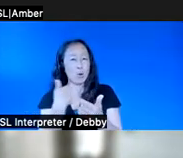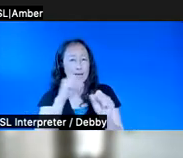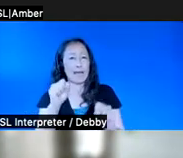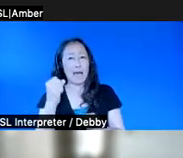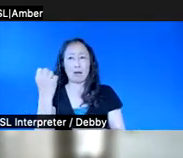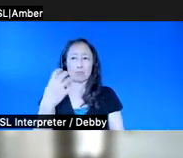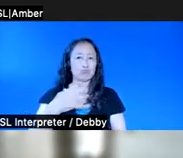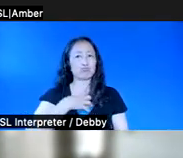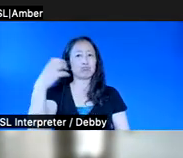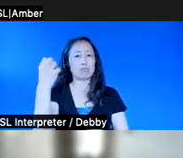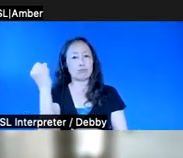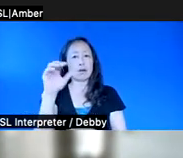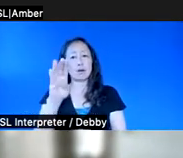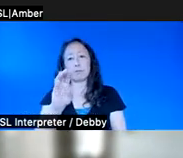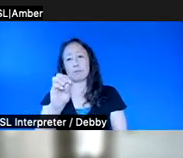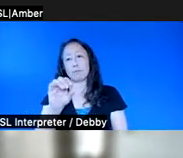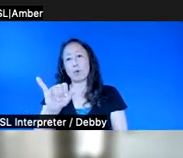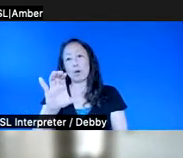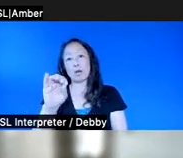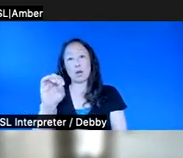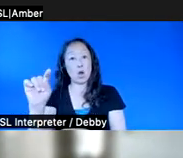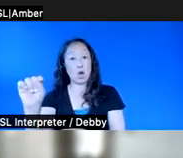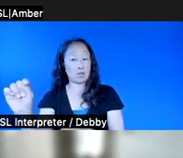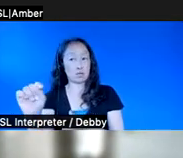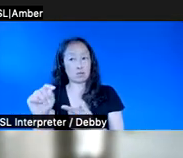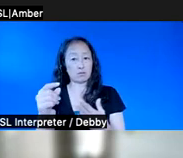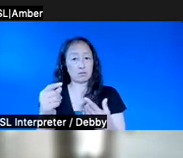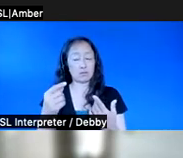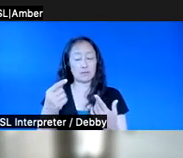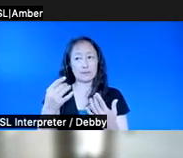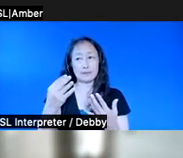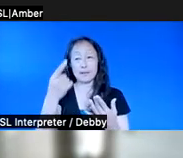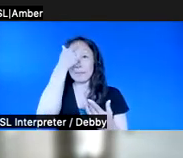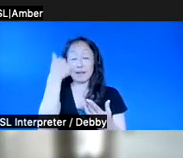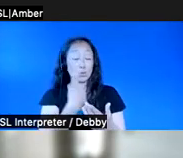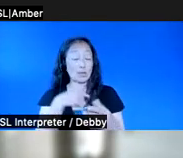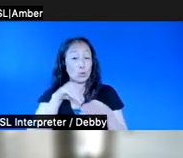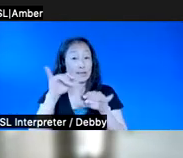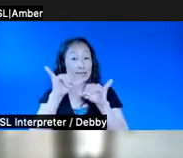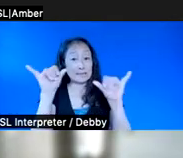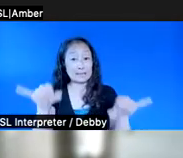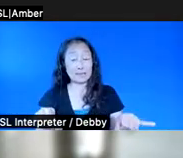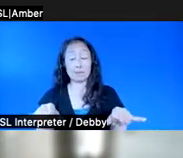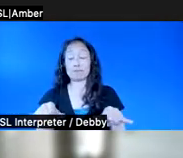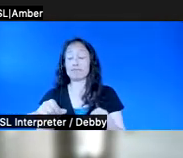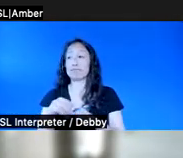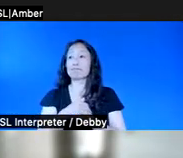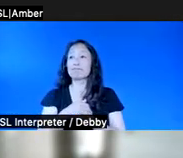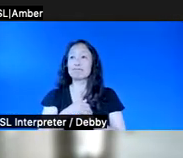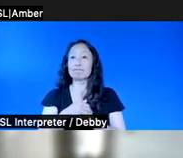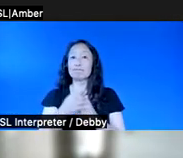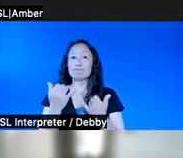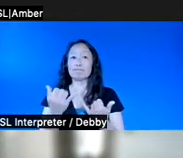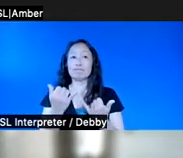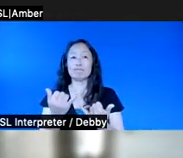shift? Because there's certainly, I think we're in a time, I keep thinking about like, in 50 years, what is the story